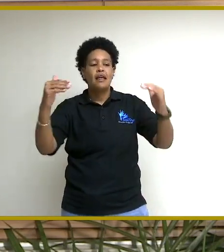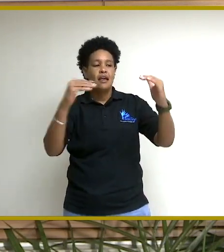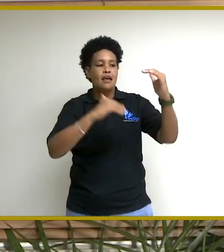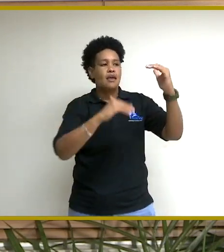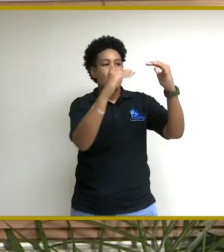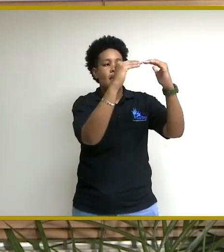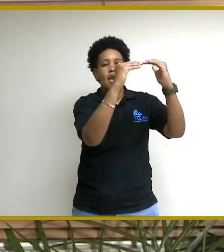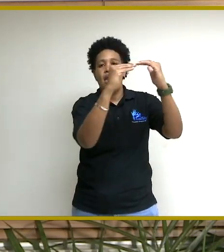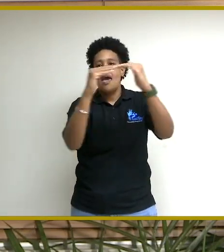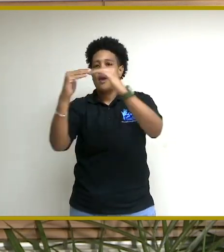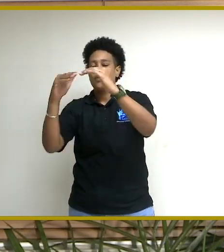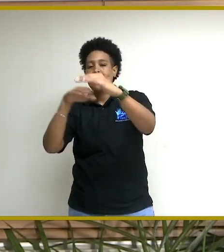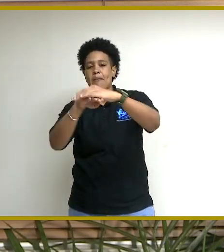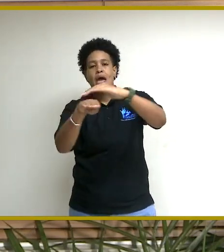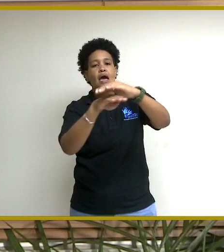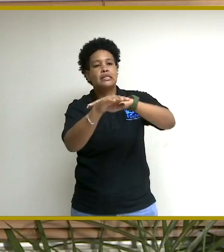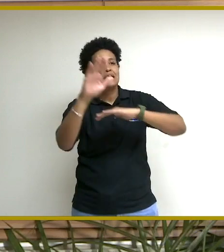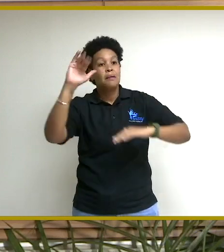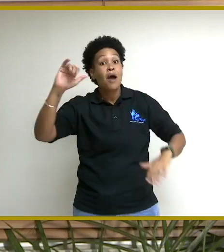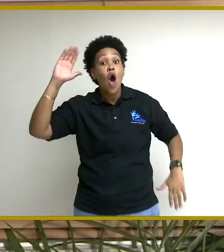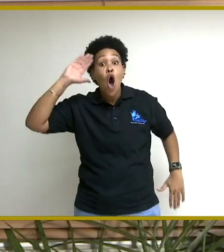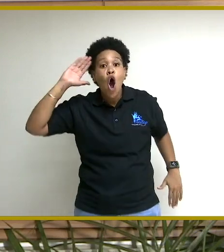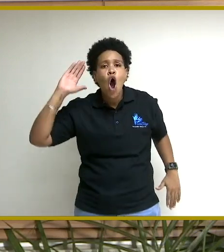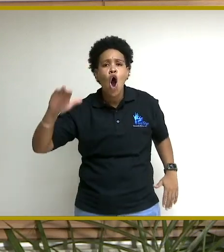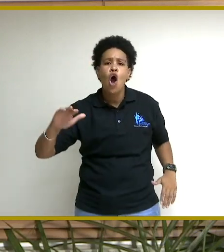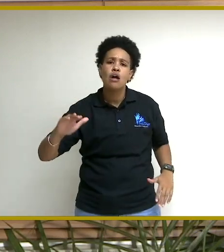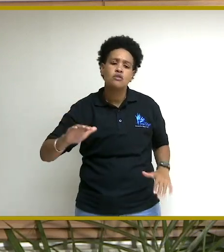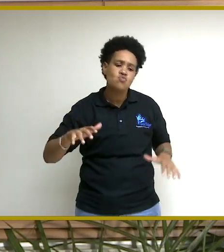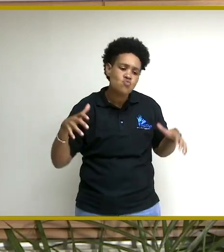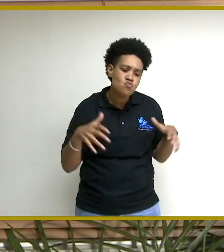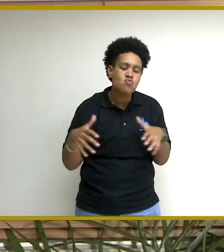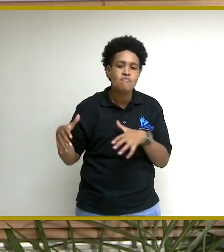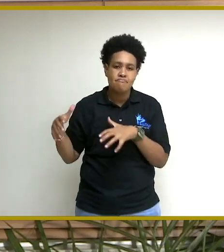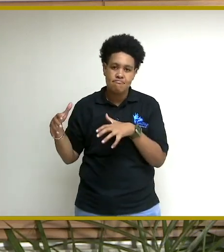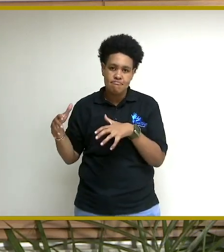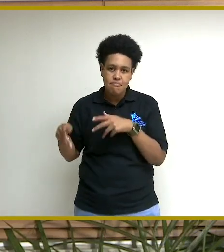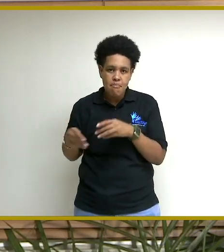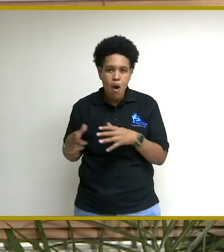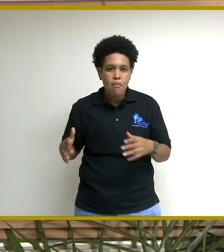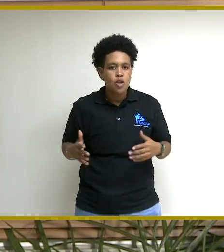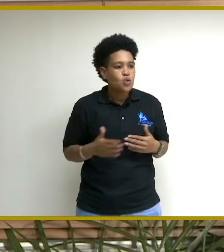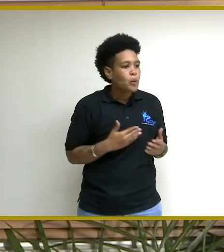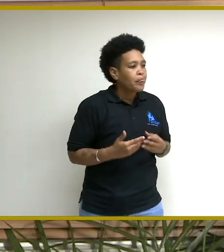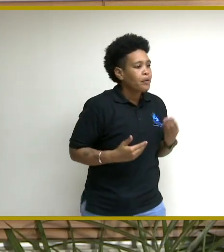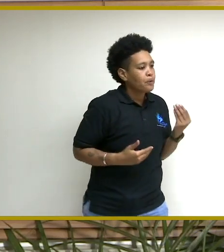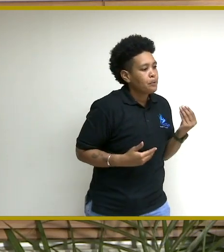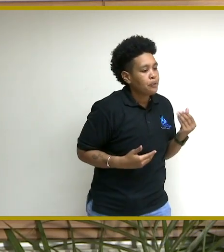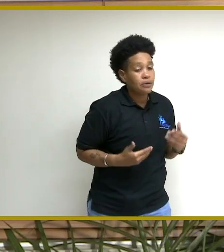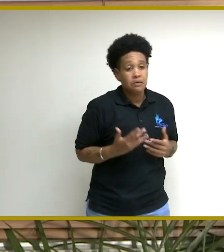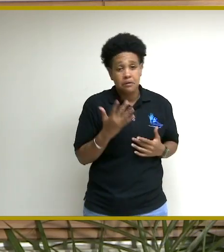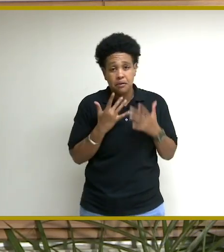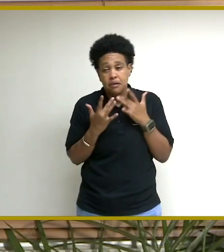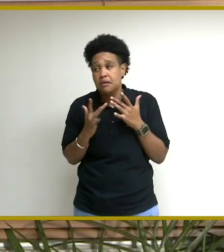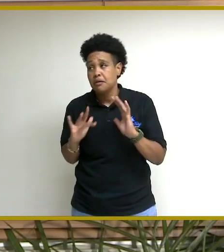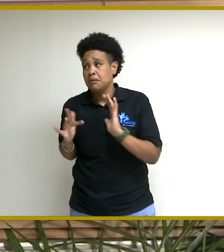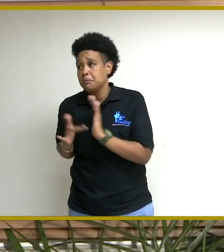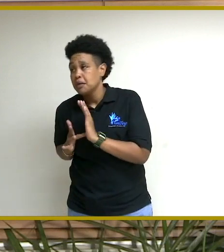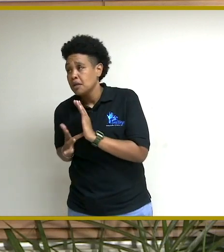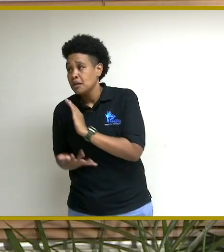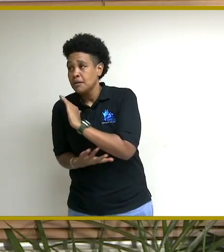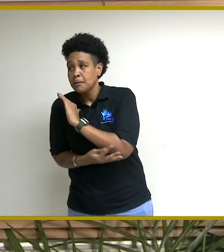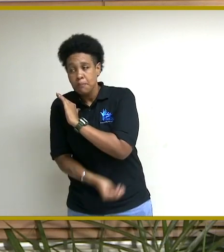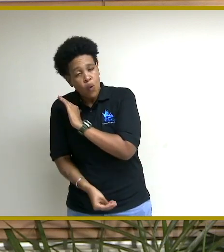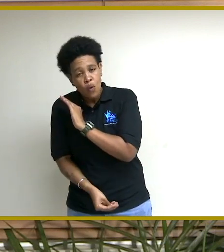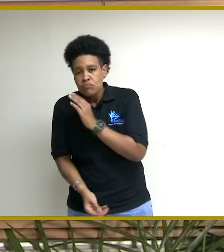access by all the socioeconomic groups across the population. And I do believe that what the blitz that